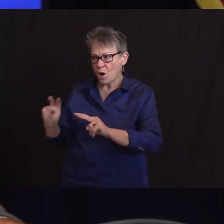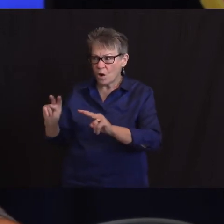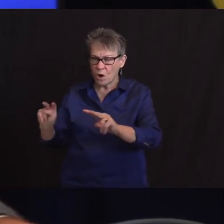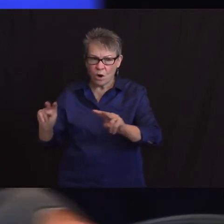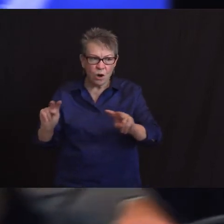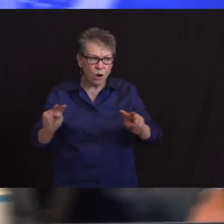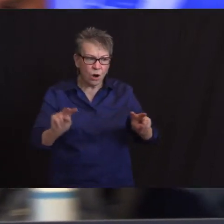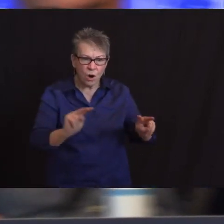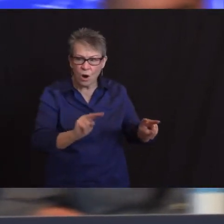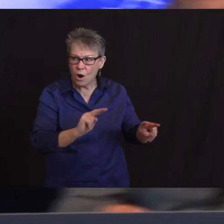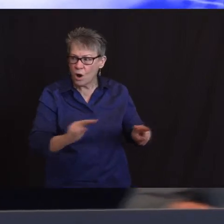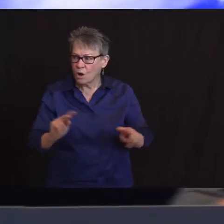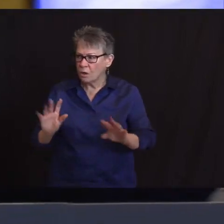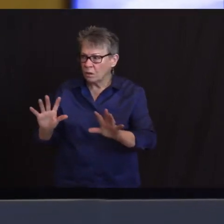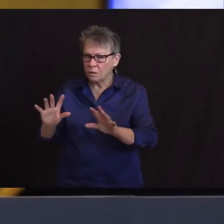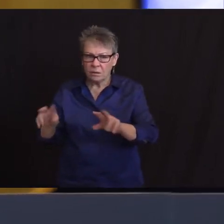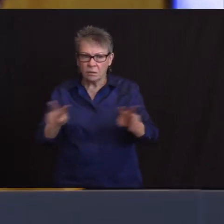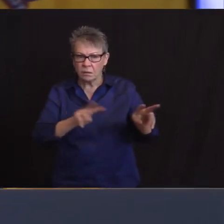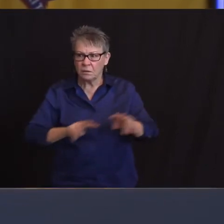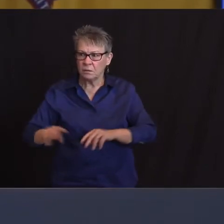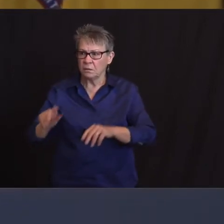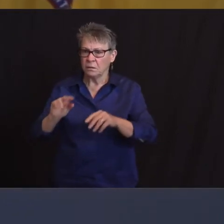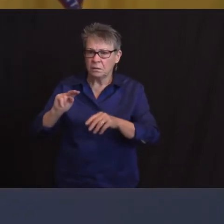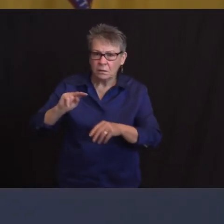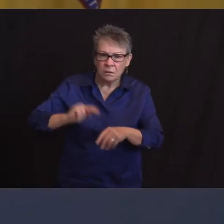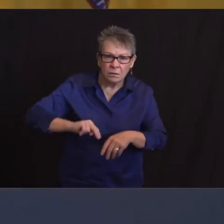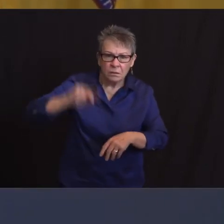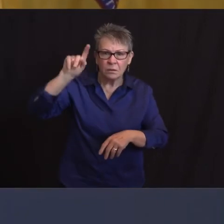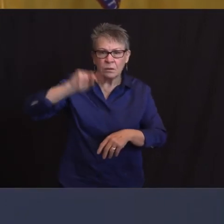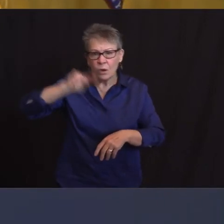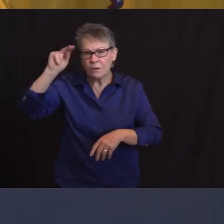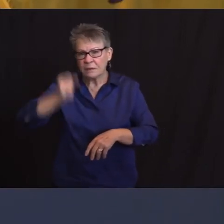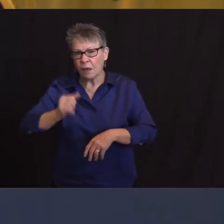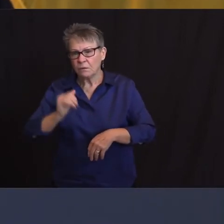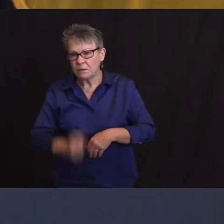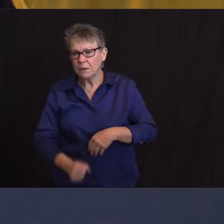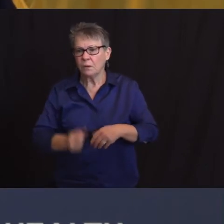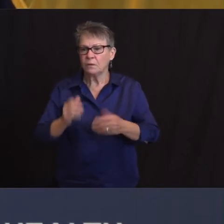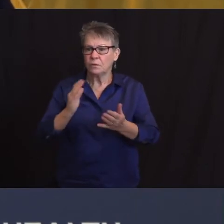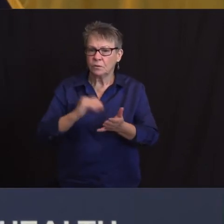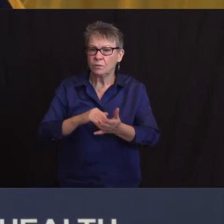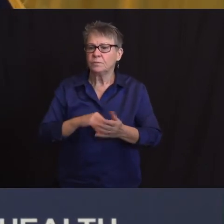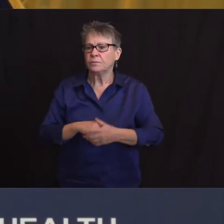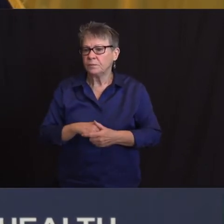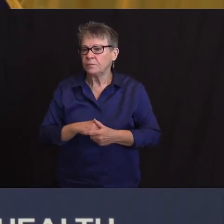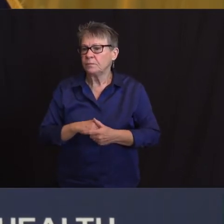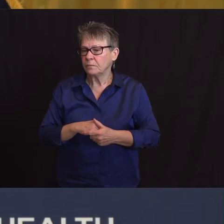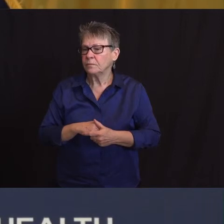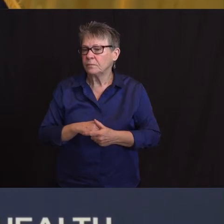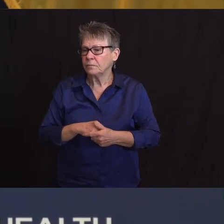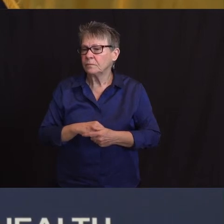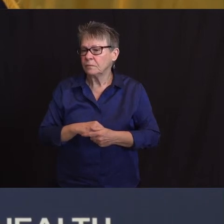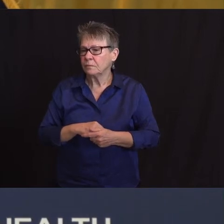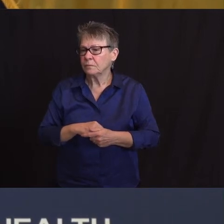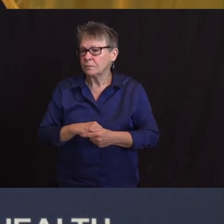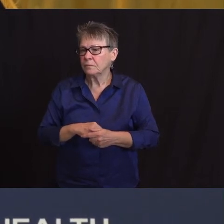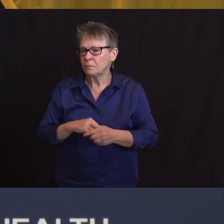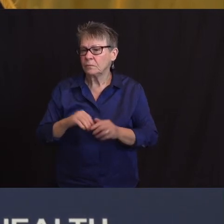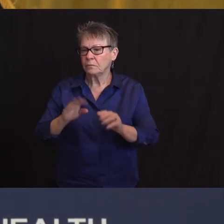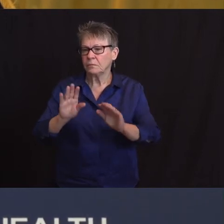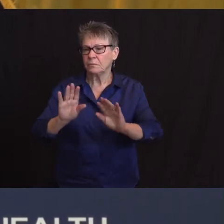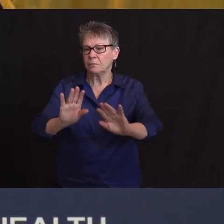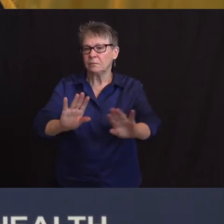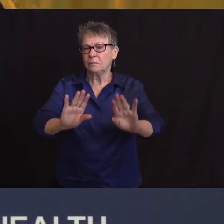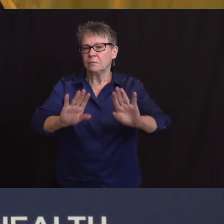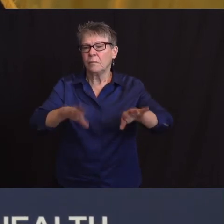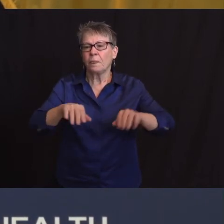Thank you for that. And again, I think we said this probably till we were blue in the face. We just hope everyone enjoyed the game responsibly last